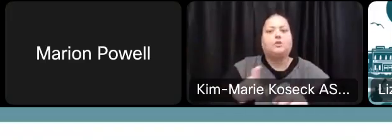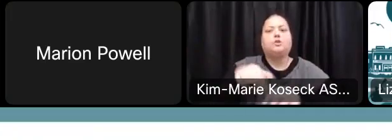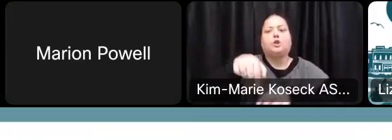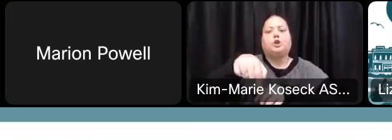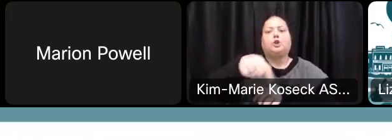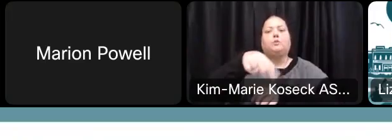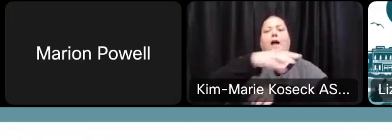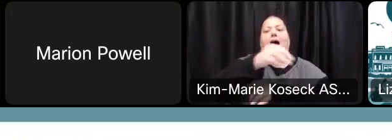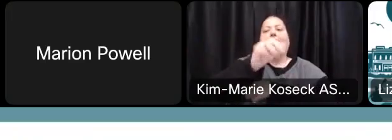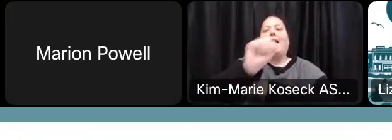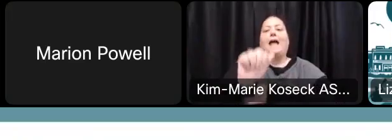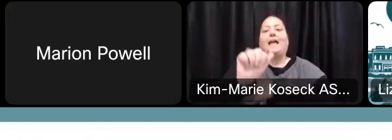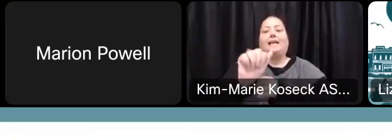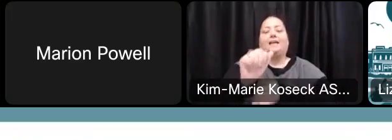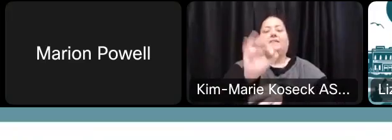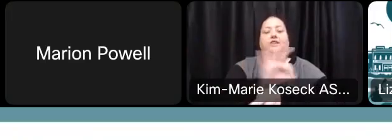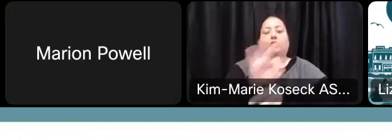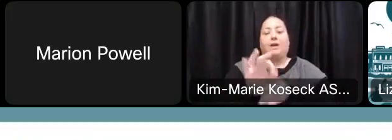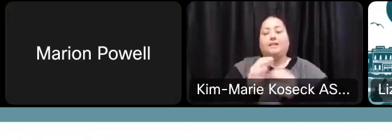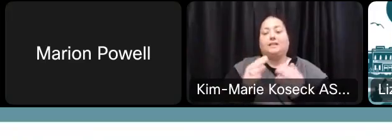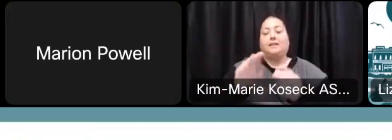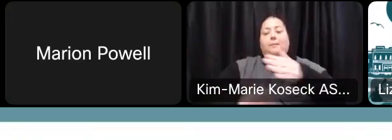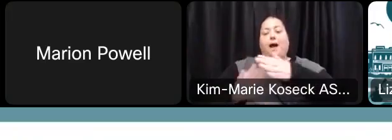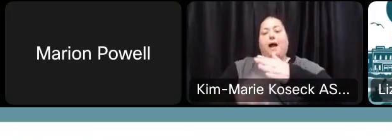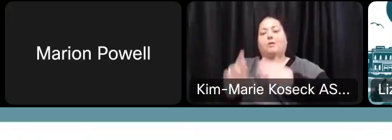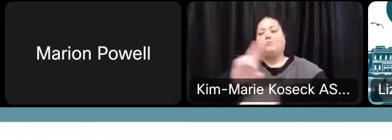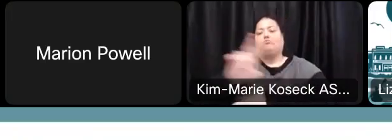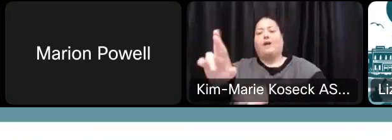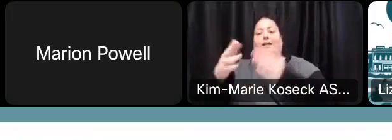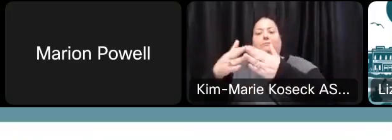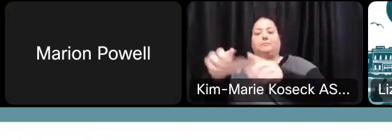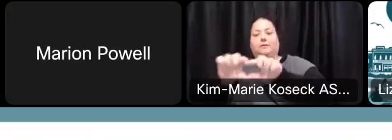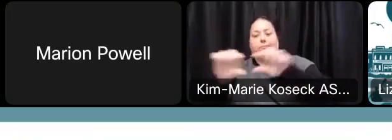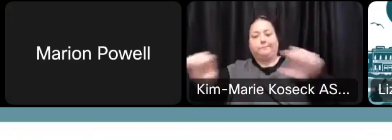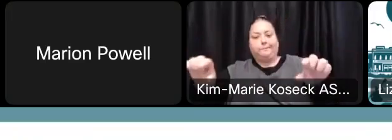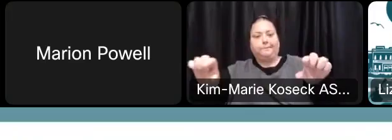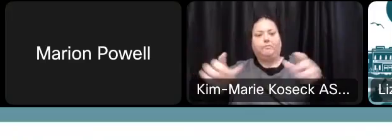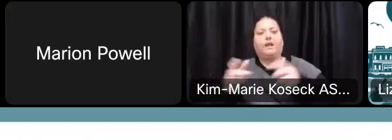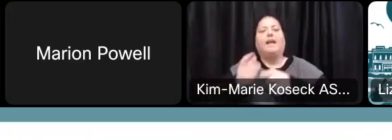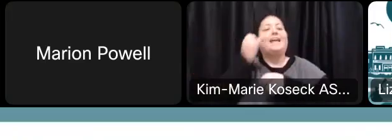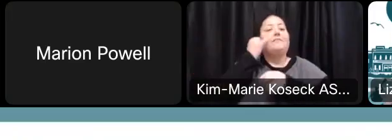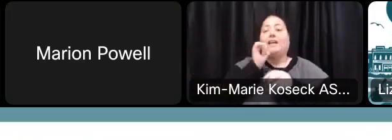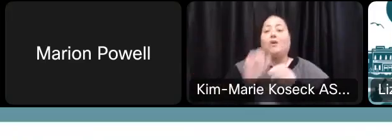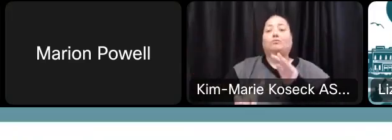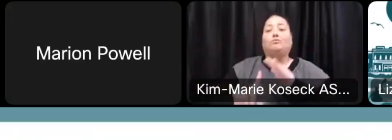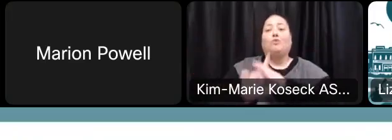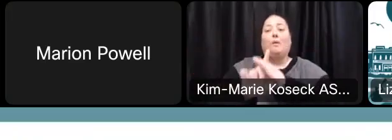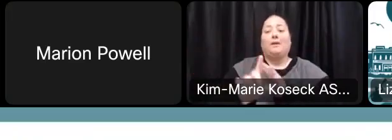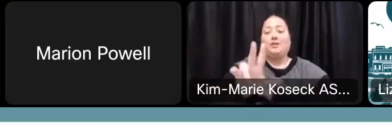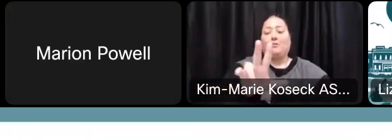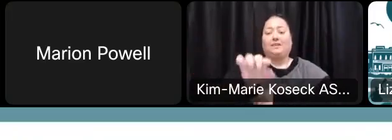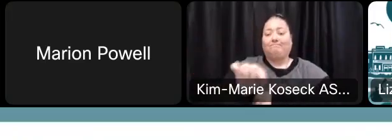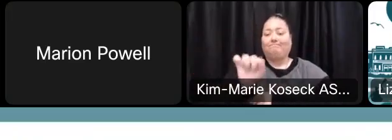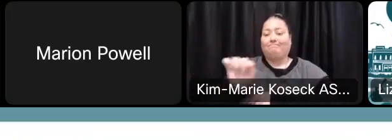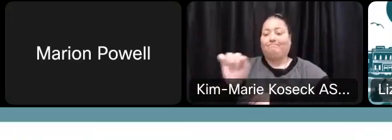Both of those can be found on the bottom right portion of your banner. If they don't show up and there's just the three little